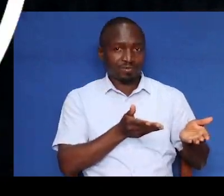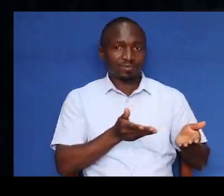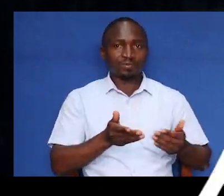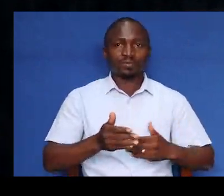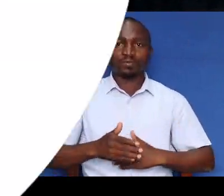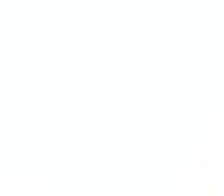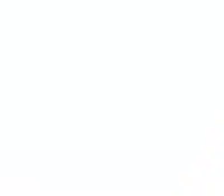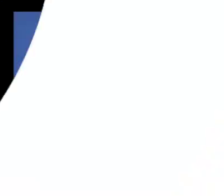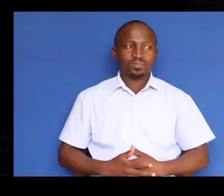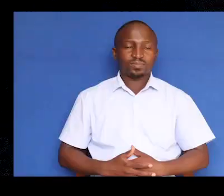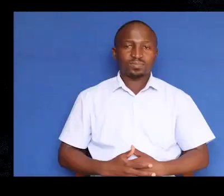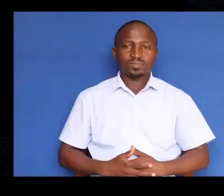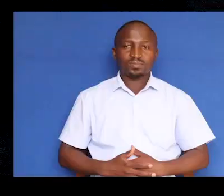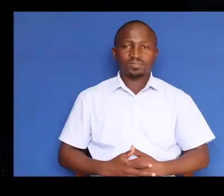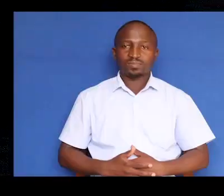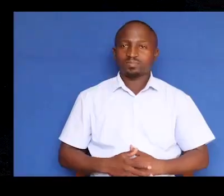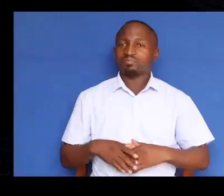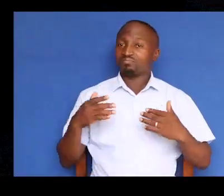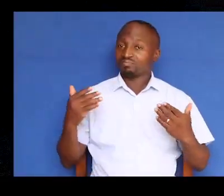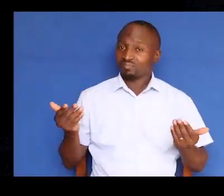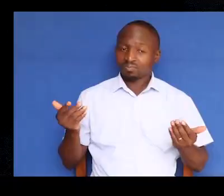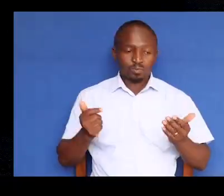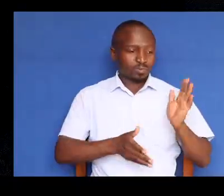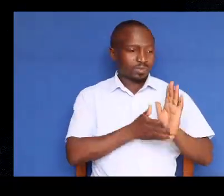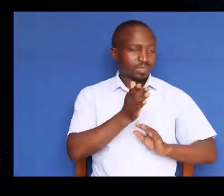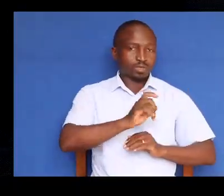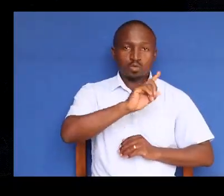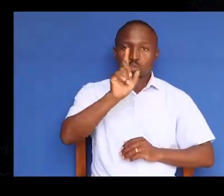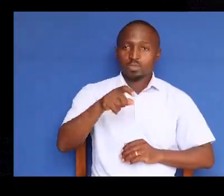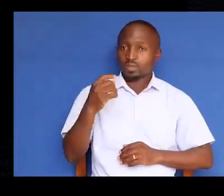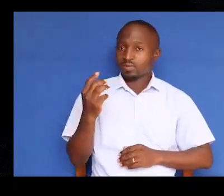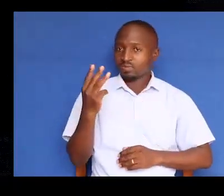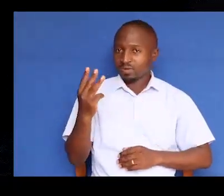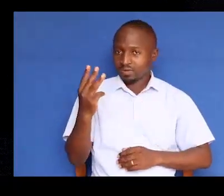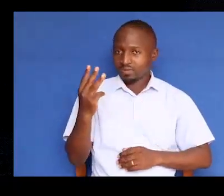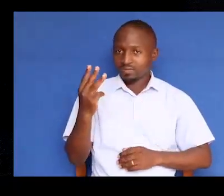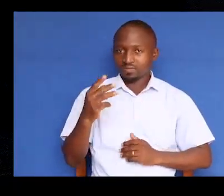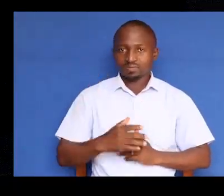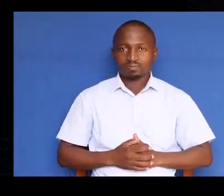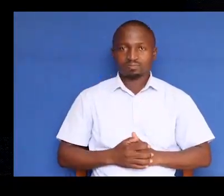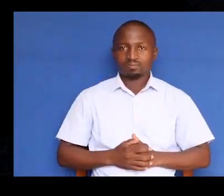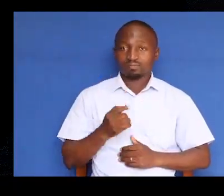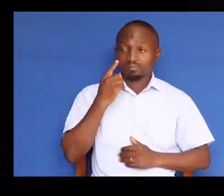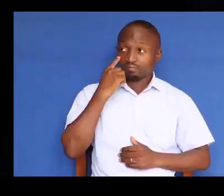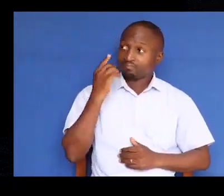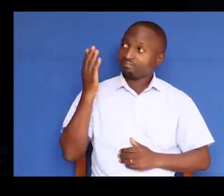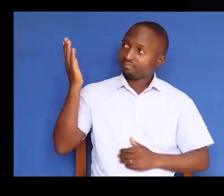Please join me. Let's start with question number 3. As you